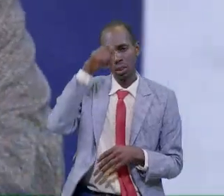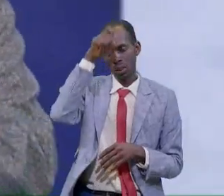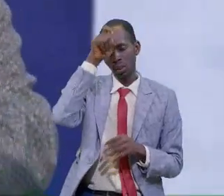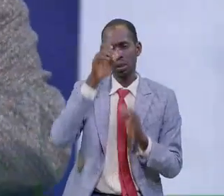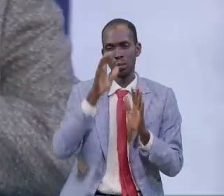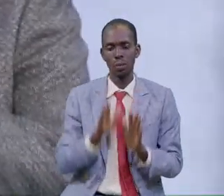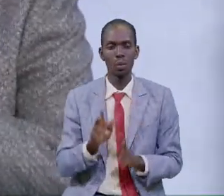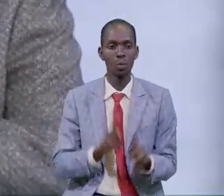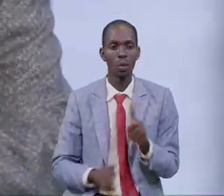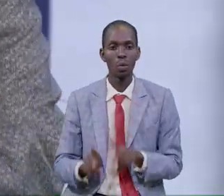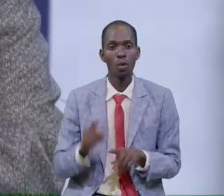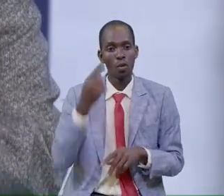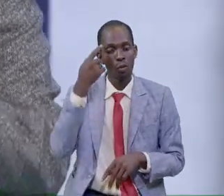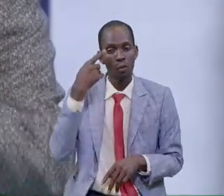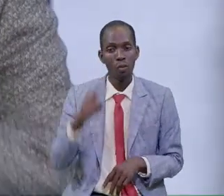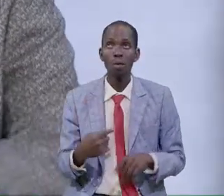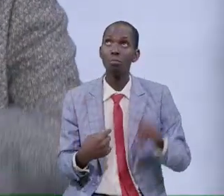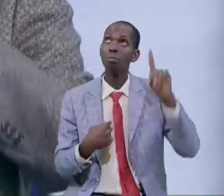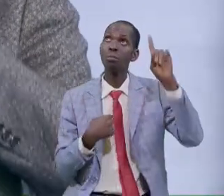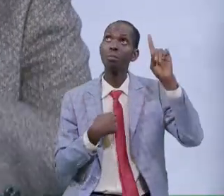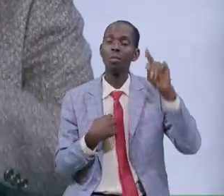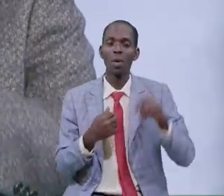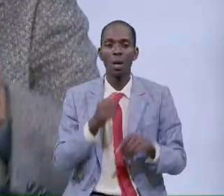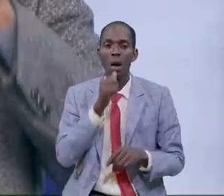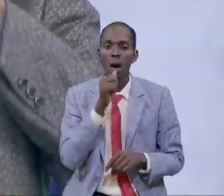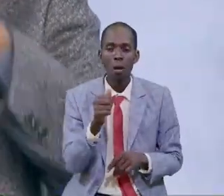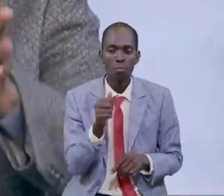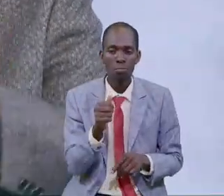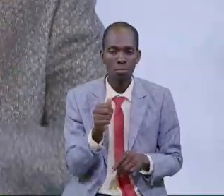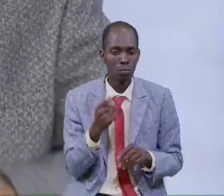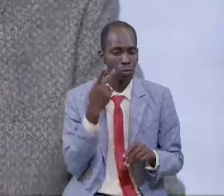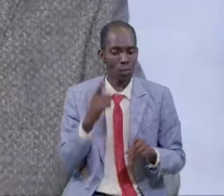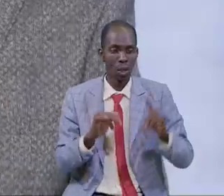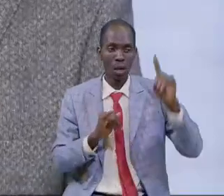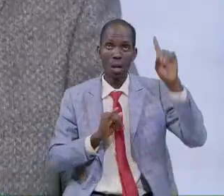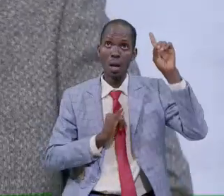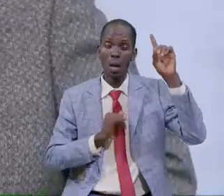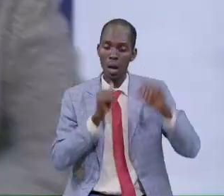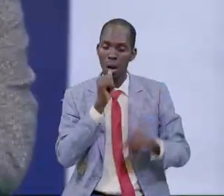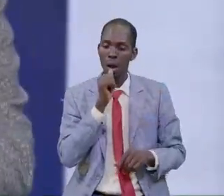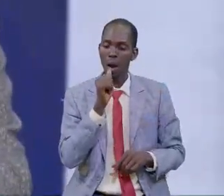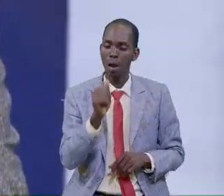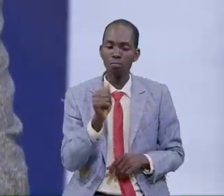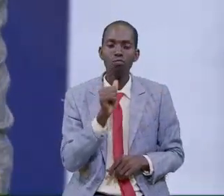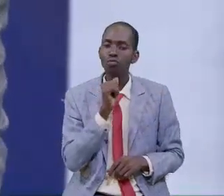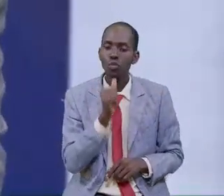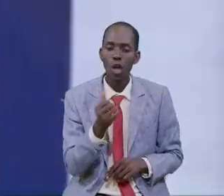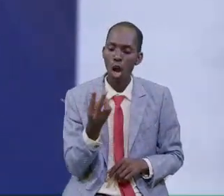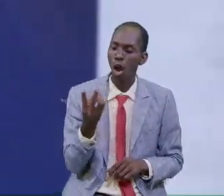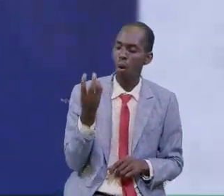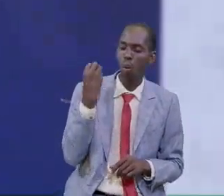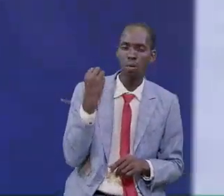I am, not I was, I am, not I will be, I